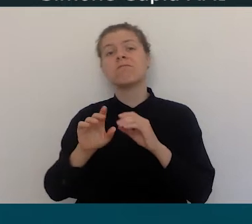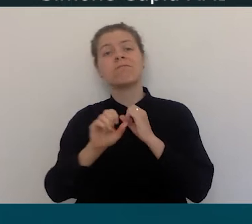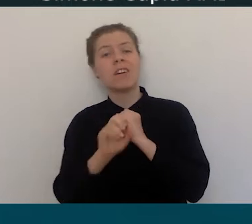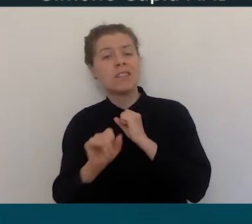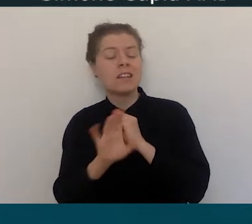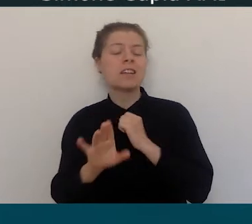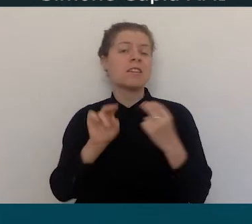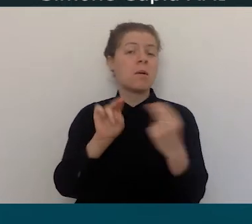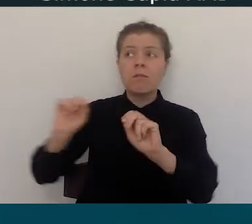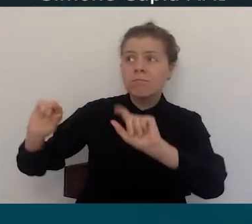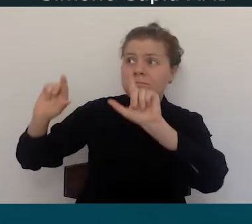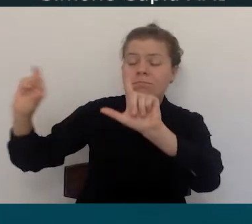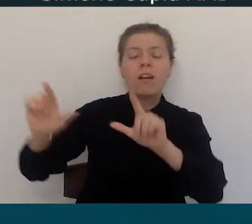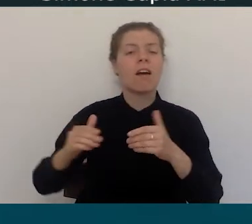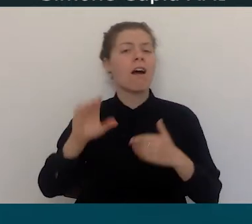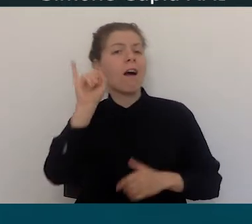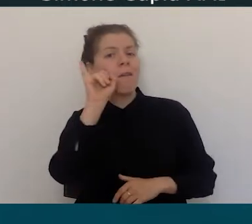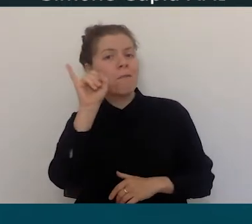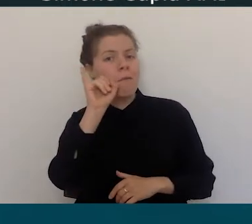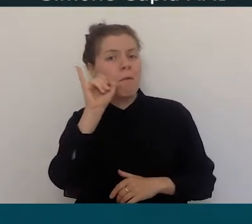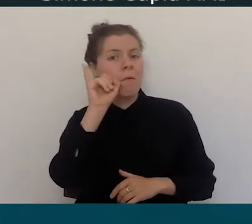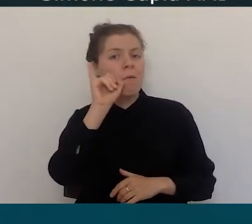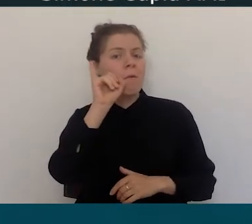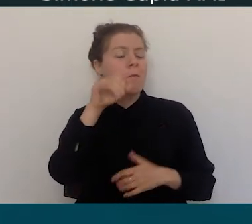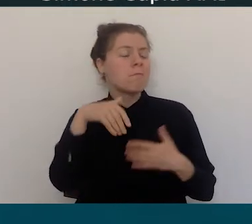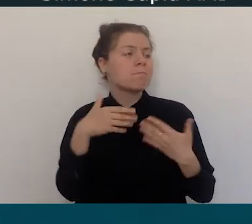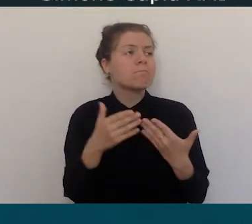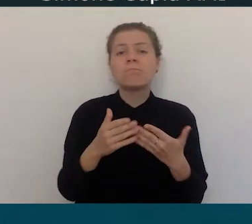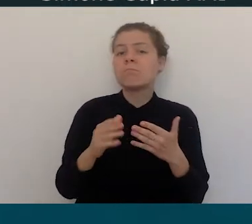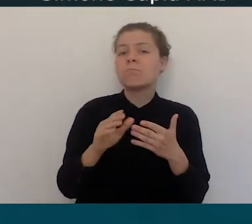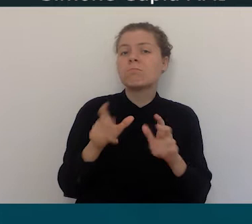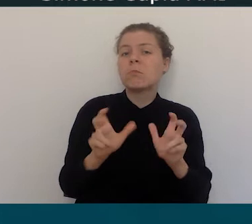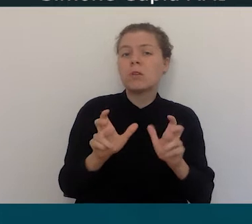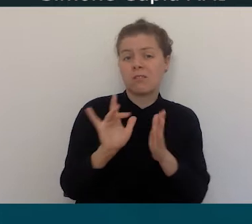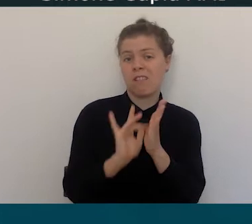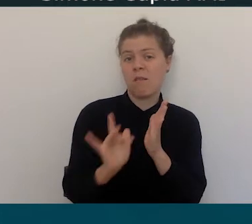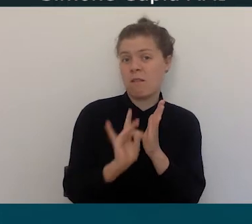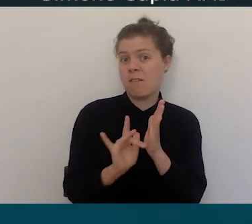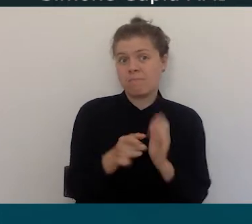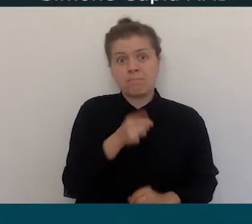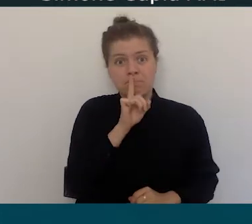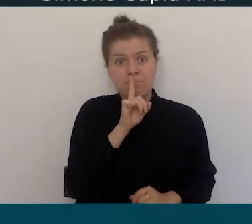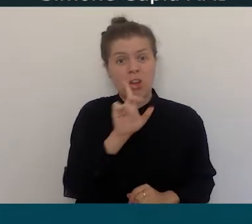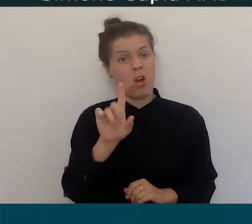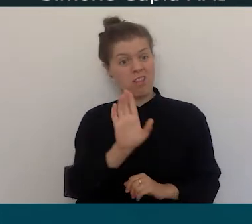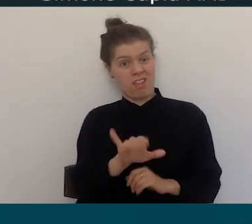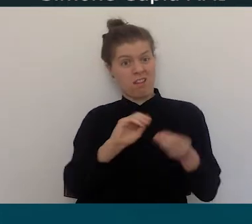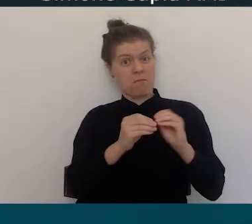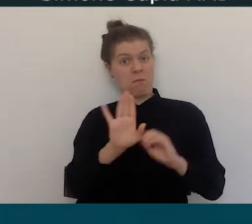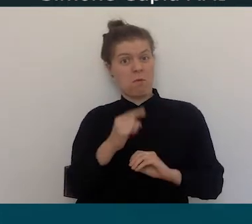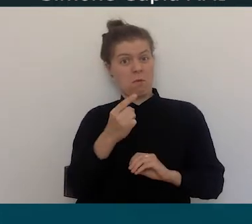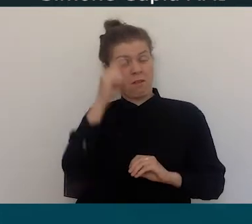billboards. We're not talking about your iPhone. We're not talking about your computer tablet. We're talking about strictly the television screen. 4 hours a